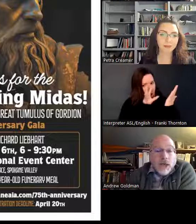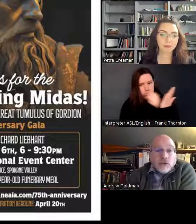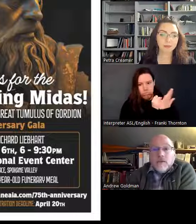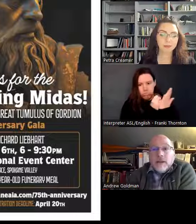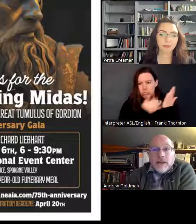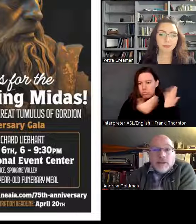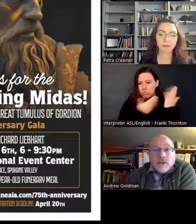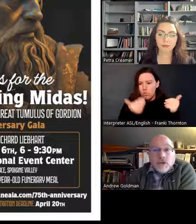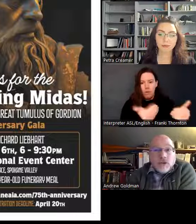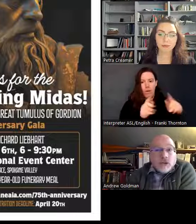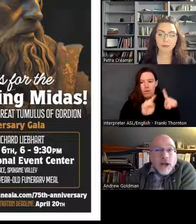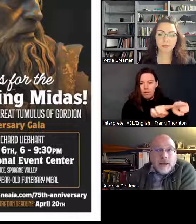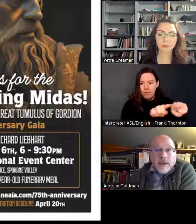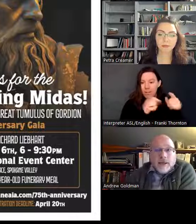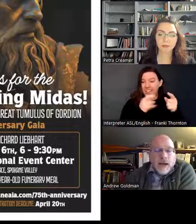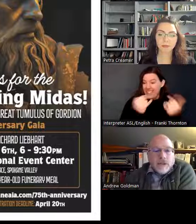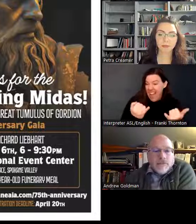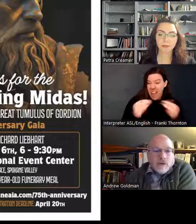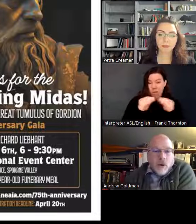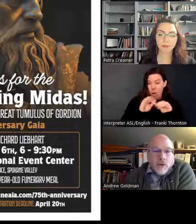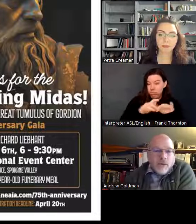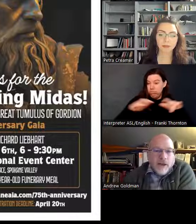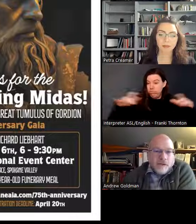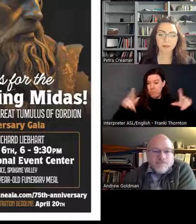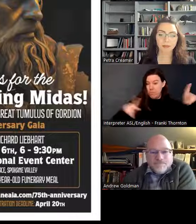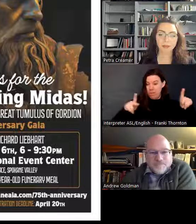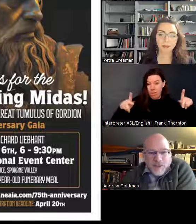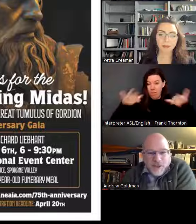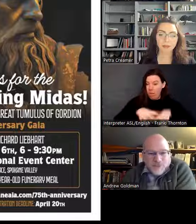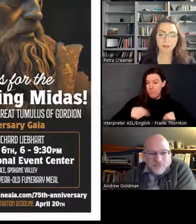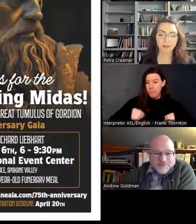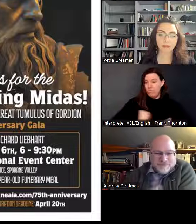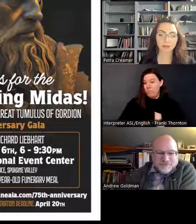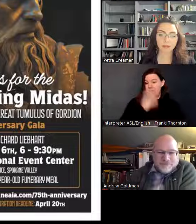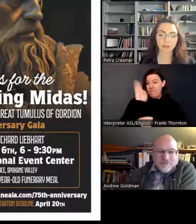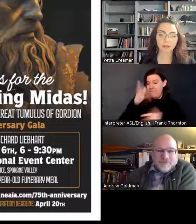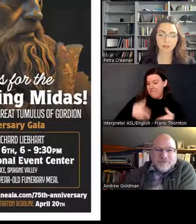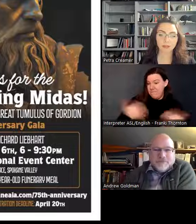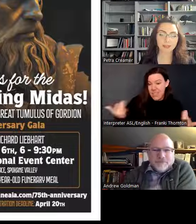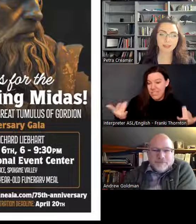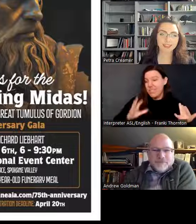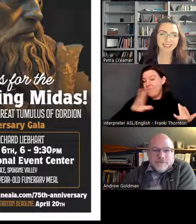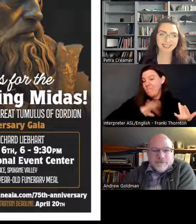the occasional event like this in your society. I believe it's well worth the effort. Thank you.